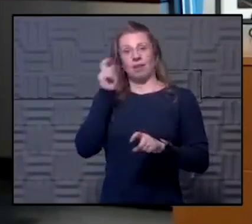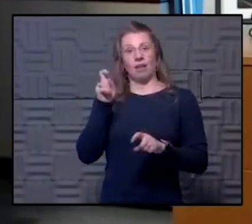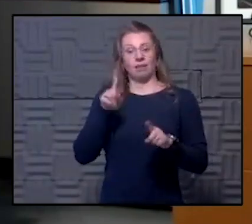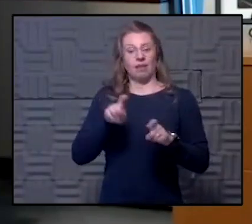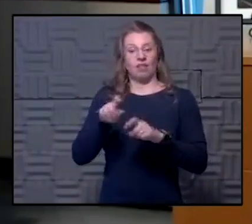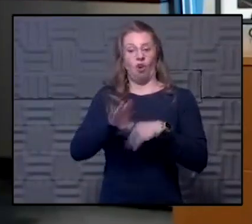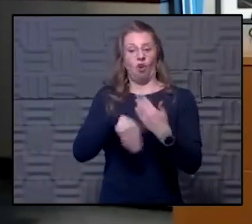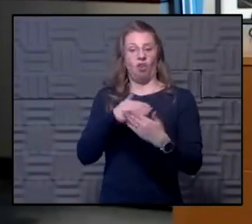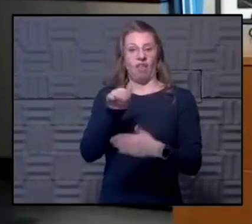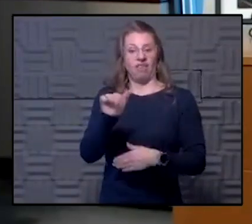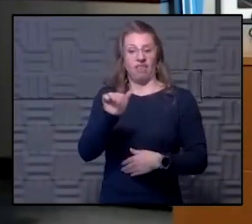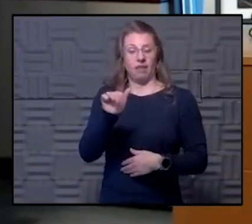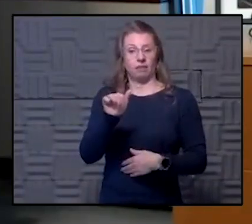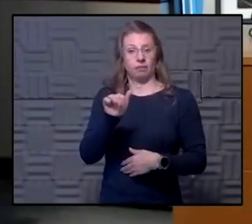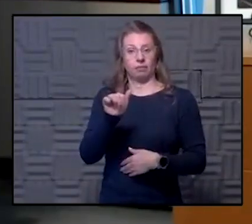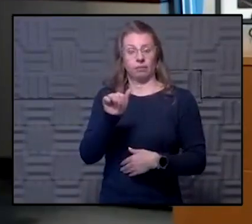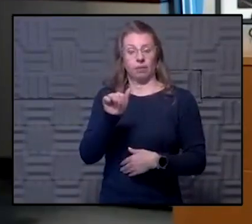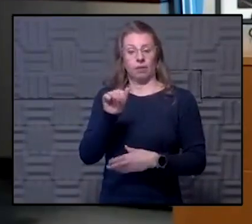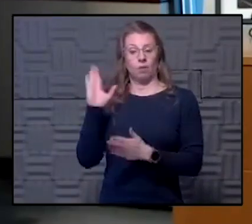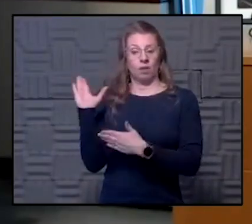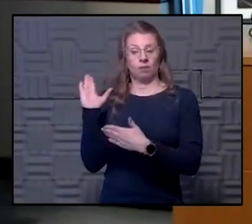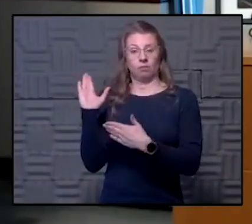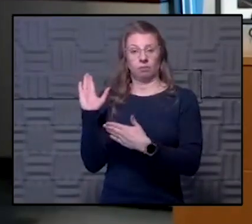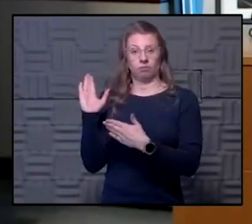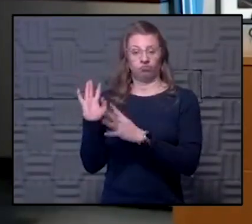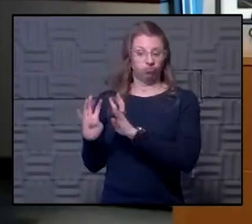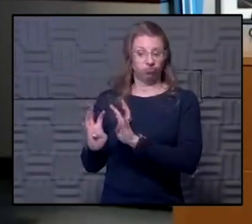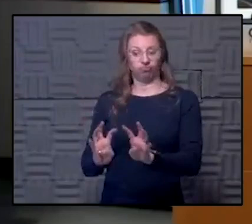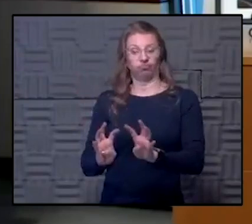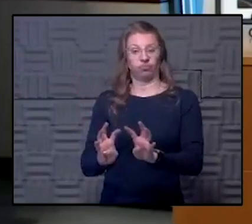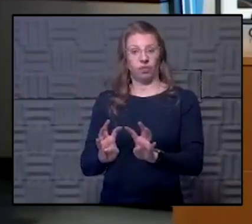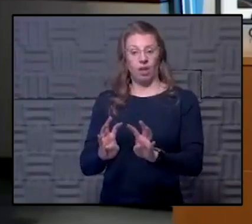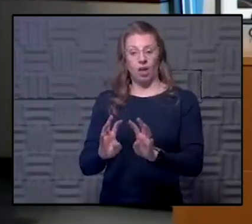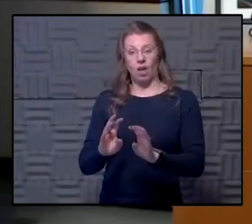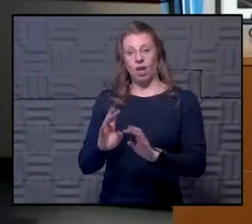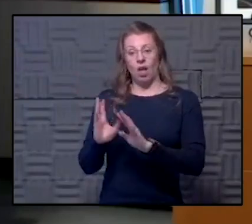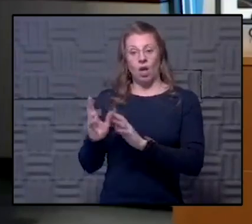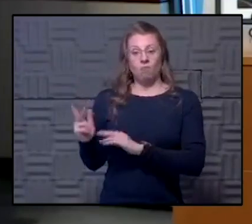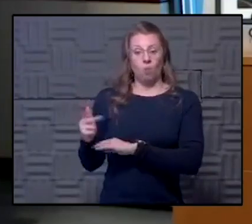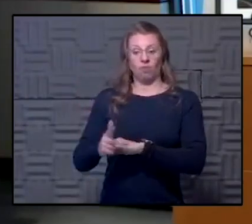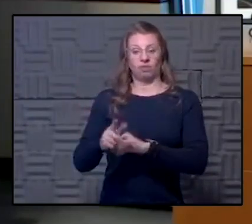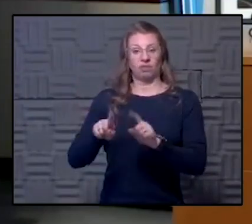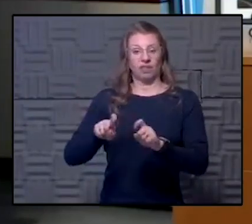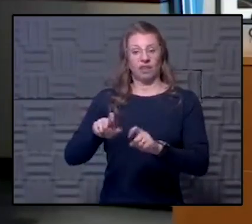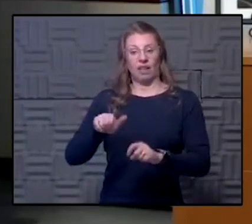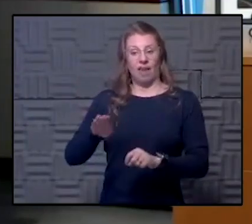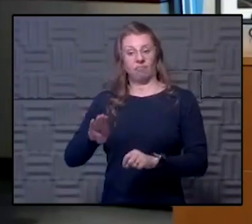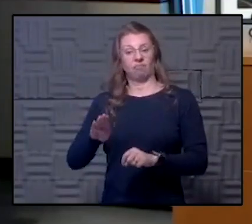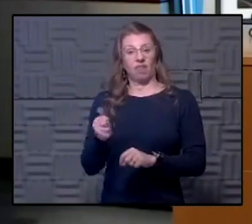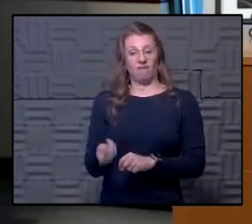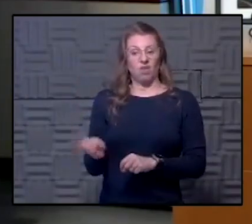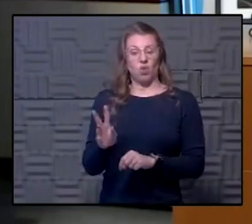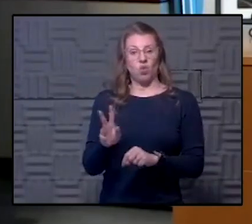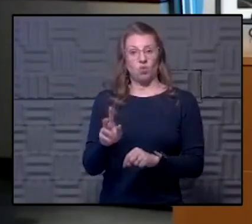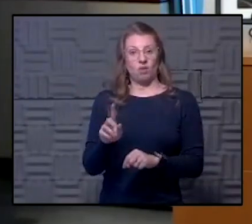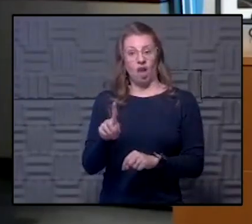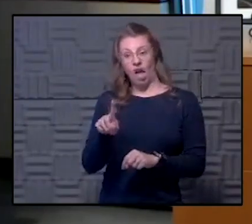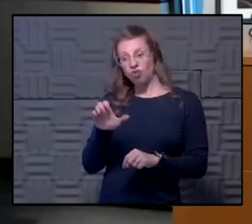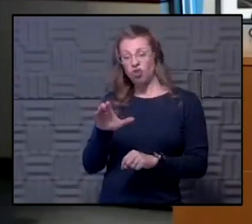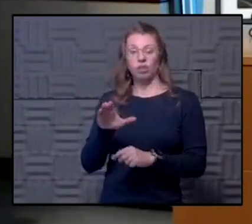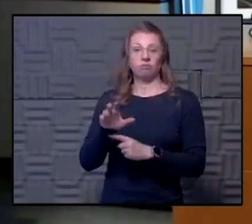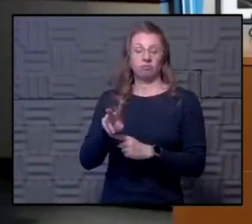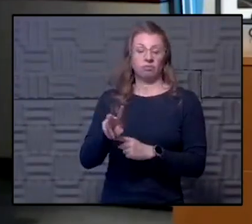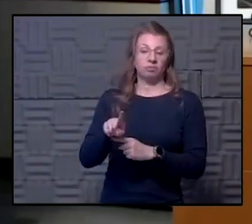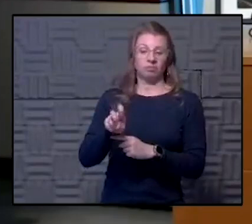the athletes. We brought in a strike team and a mobile testing lab and did a couple hundred tests.